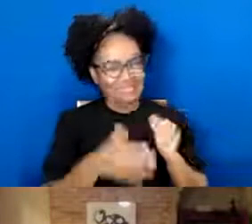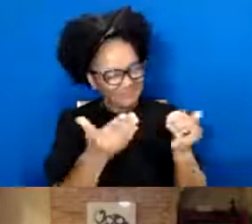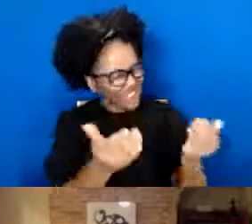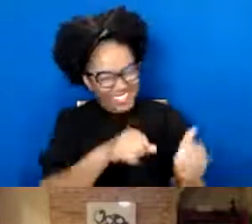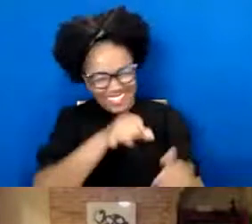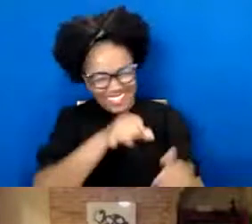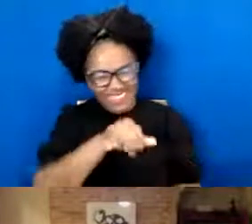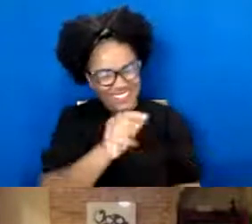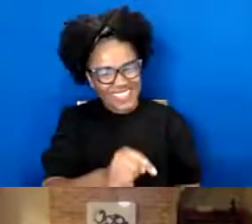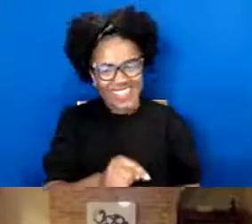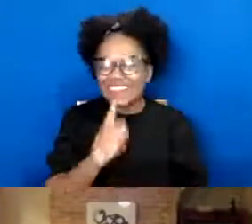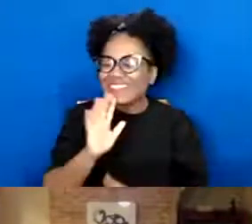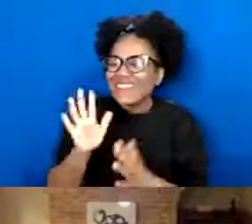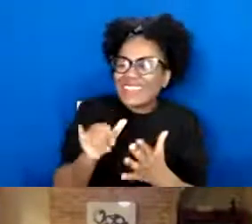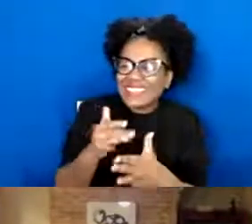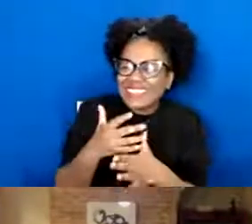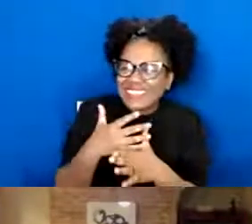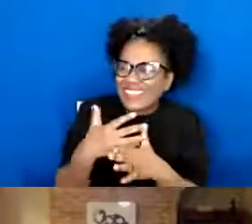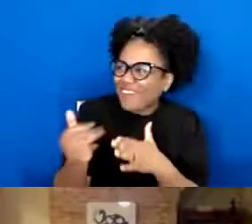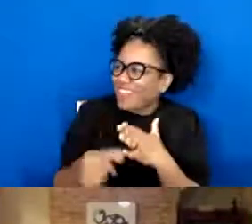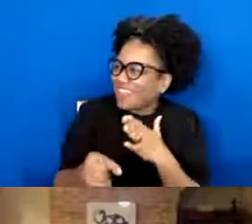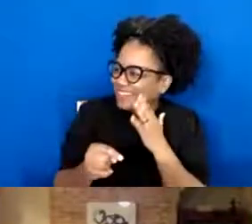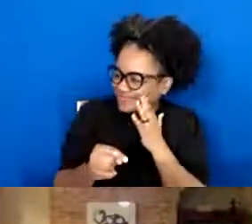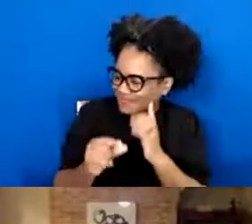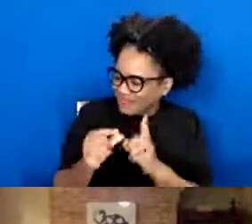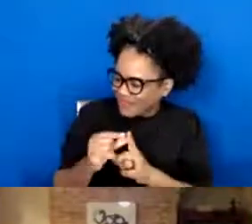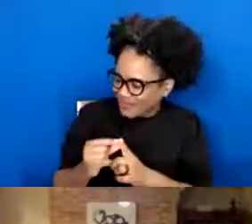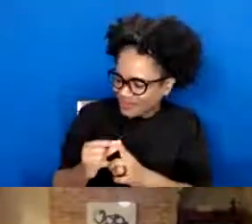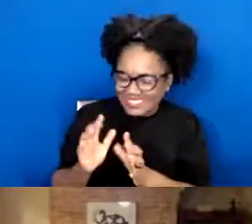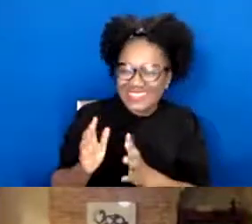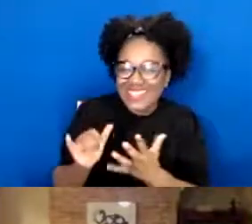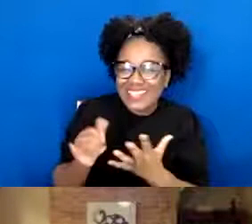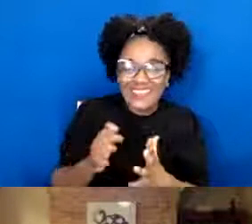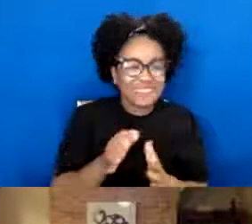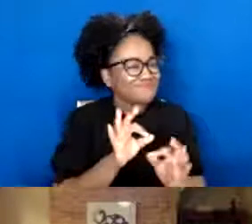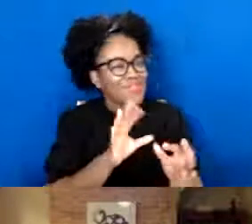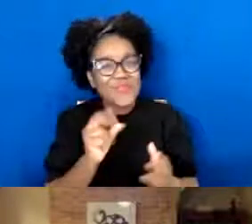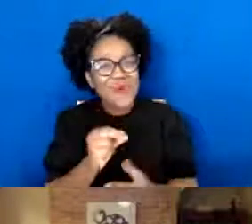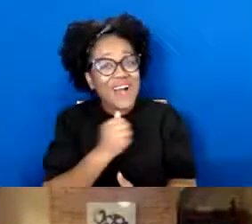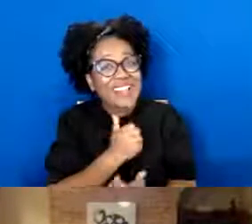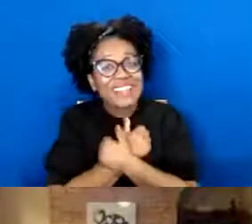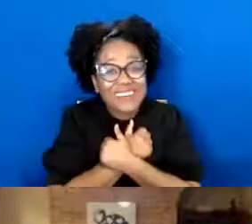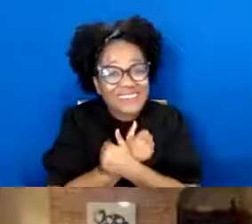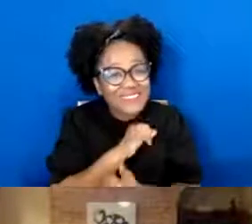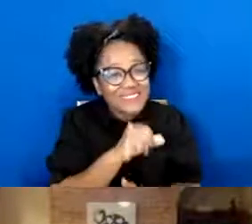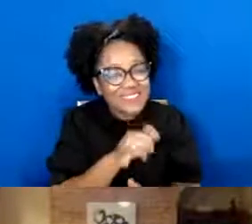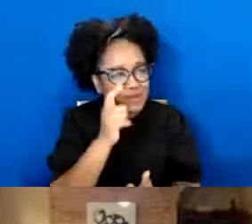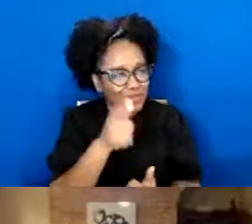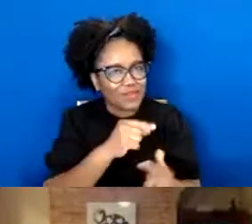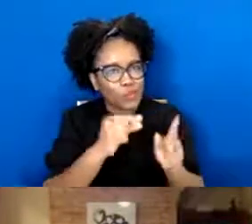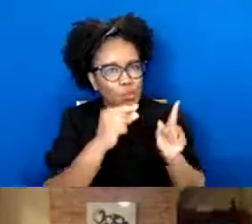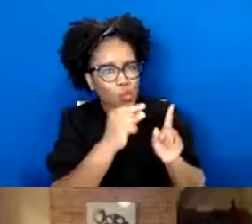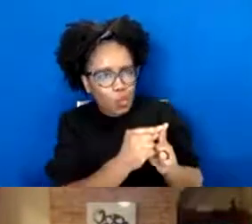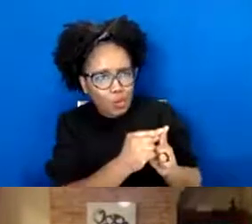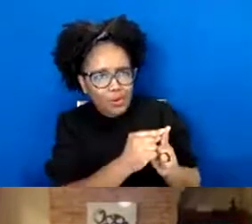I got to stop there, and then I got to the other stuff. I love how you have like the general word, and then we, you know, you can actually compare like the feeling